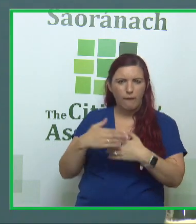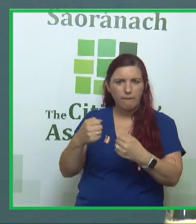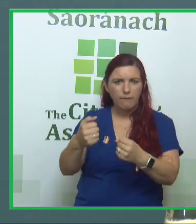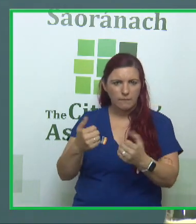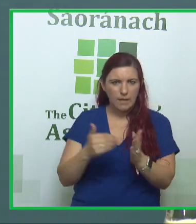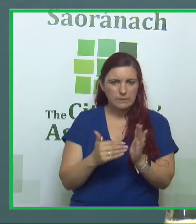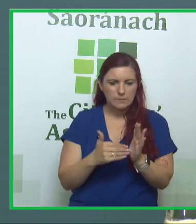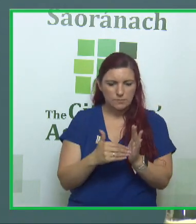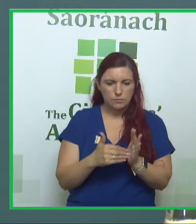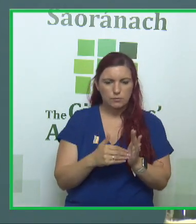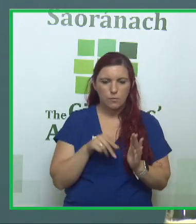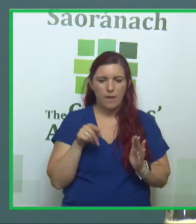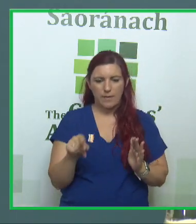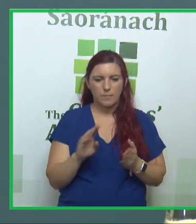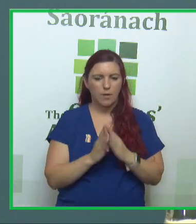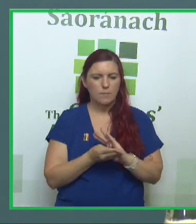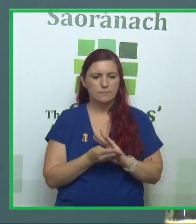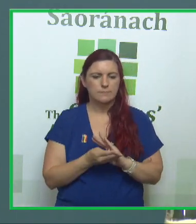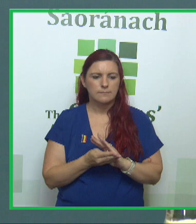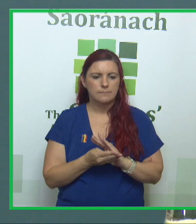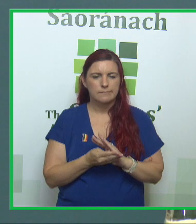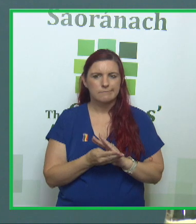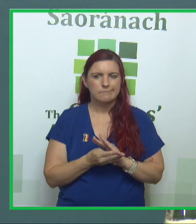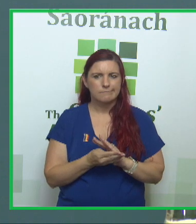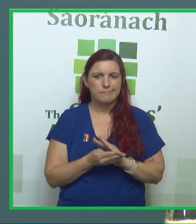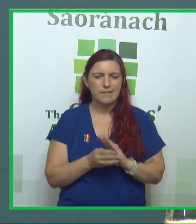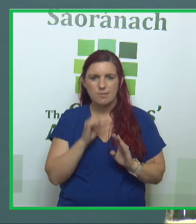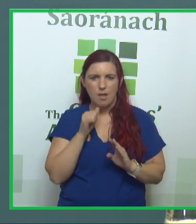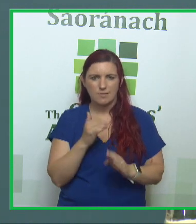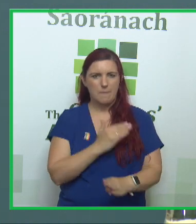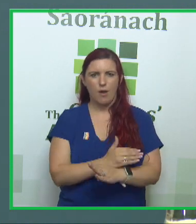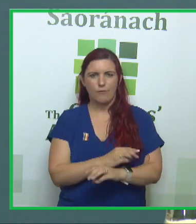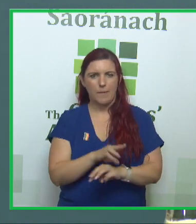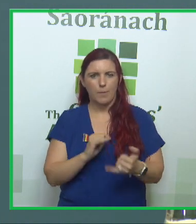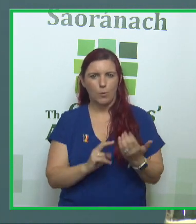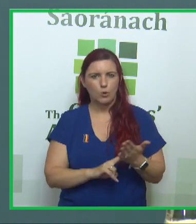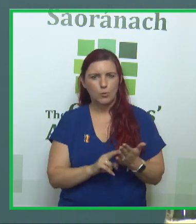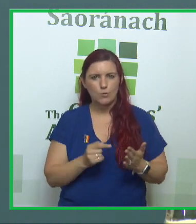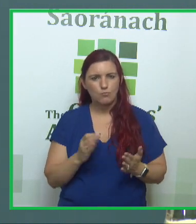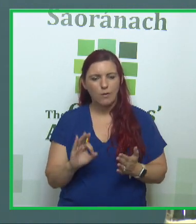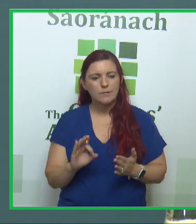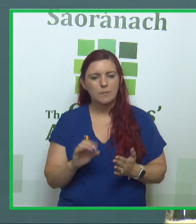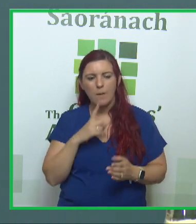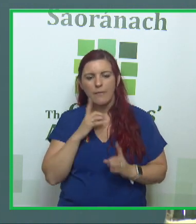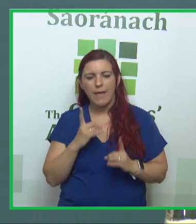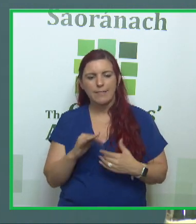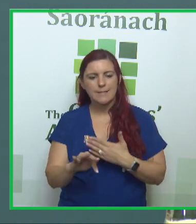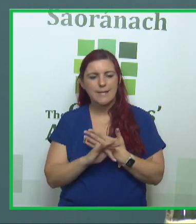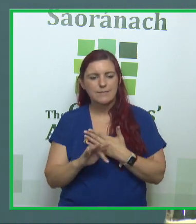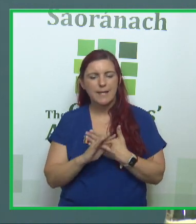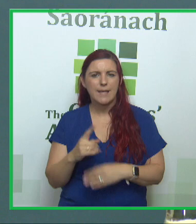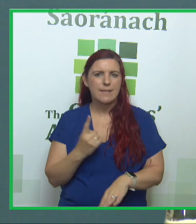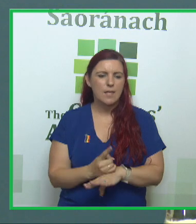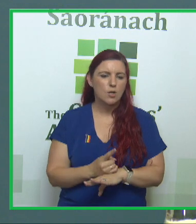and actually became a barrier to service provision for people who use drugs for quite some time. But health and safety is there to